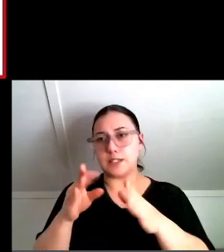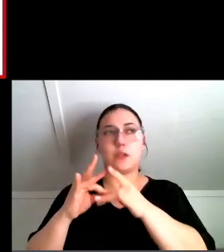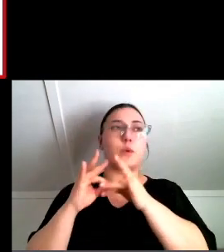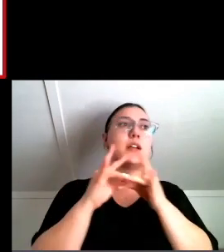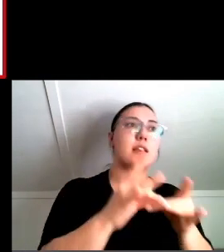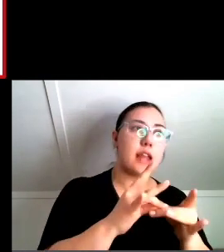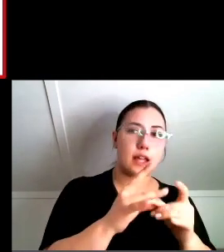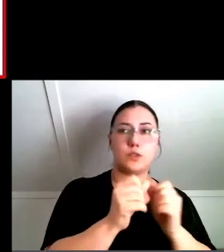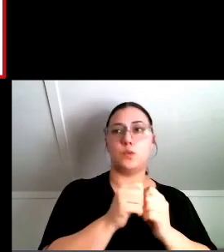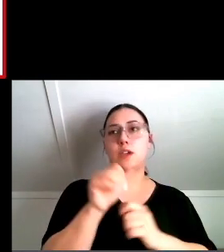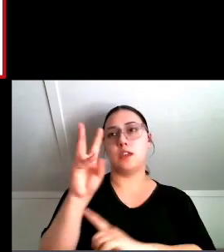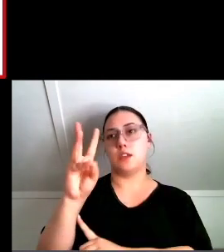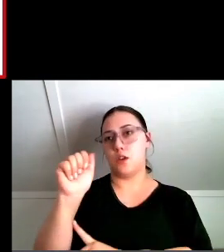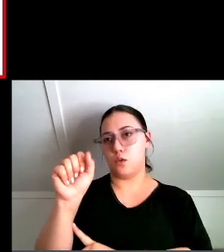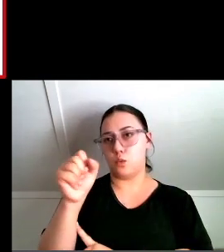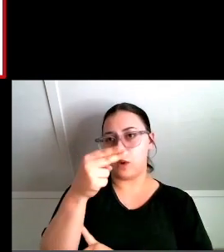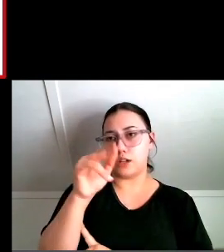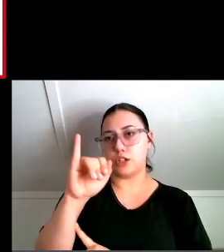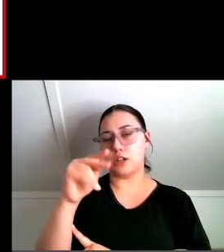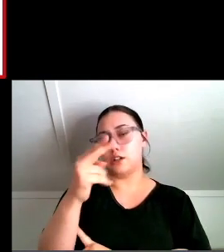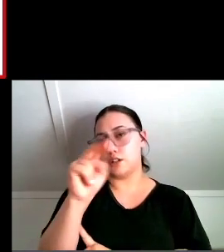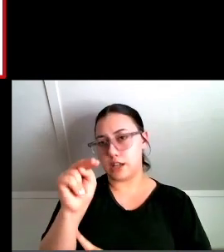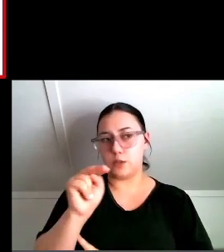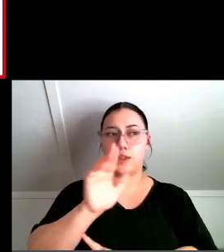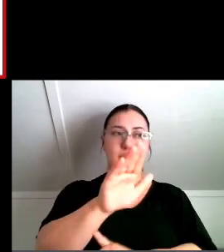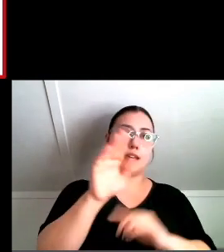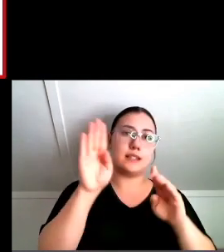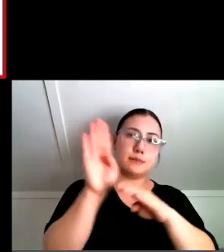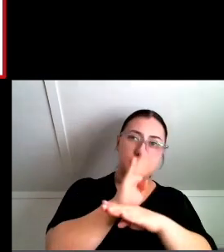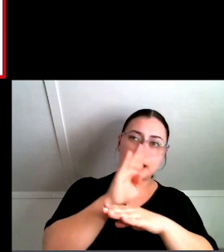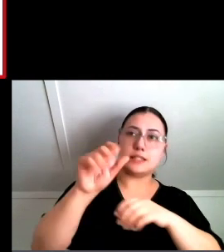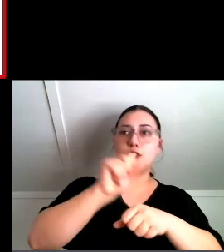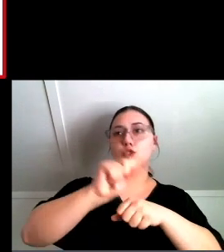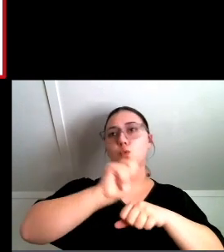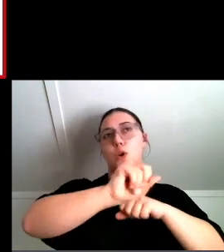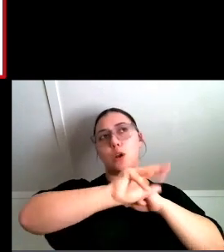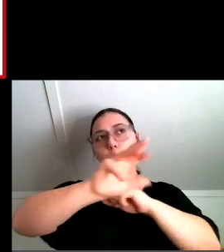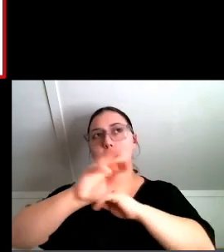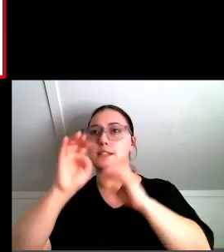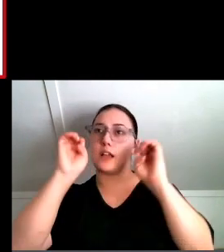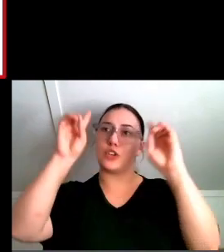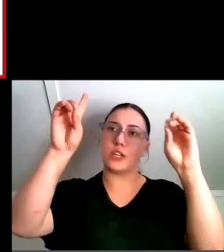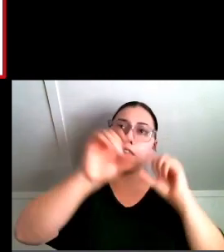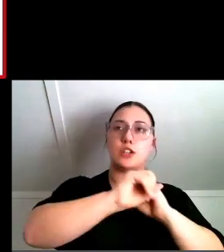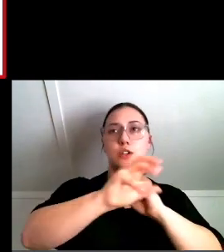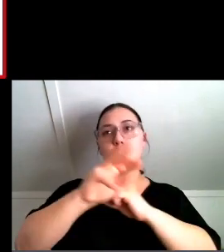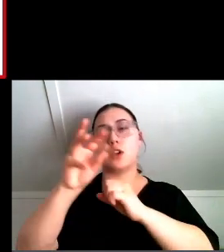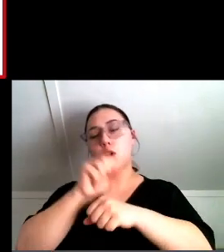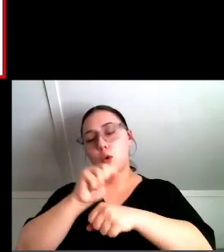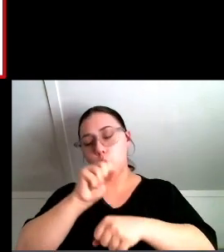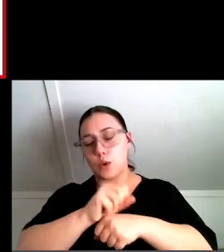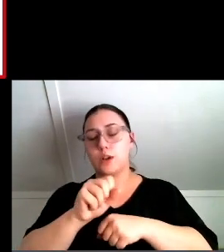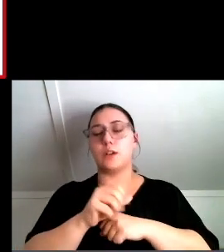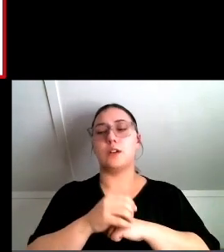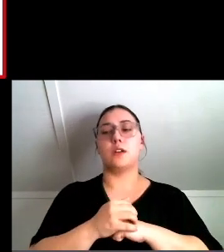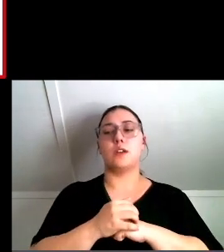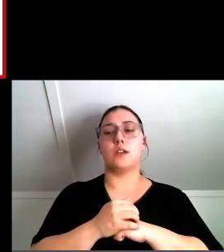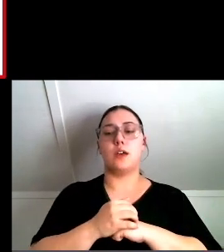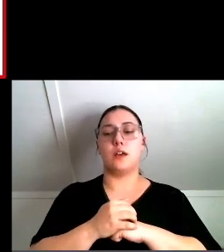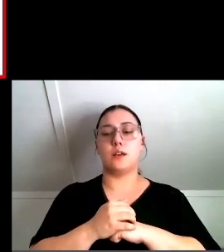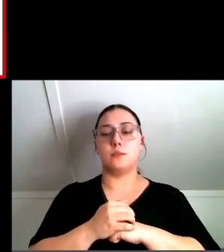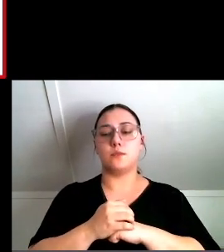through his business work, through his education work, and through the followers of Washington, even if not Washington himself, through the people who believe in